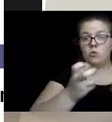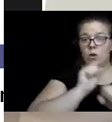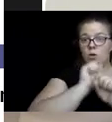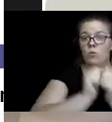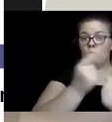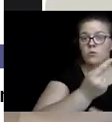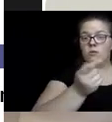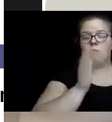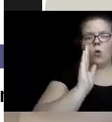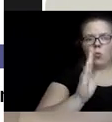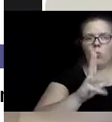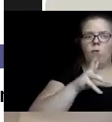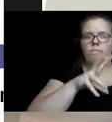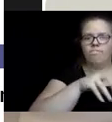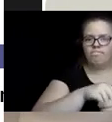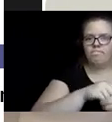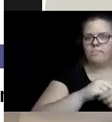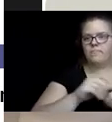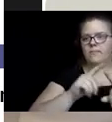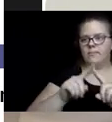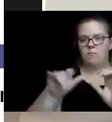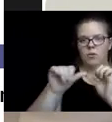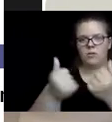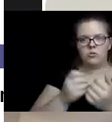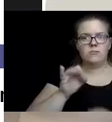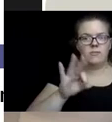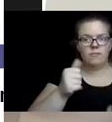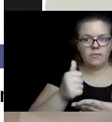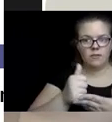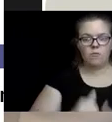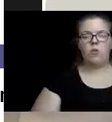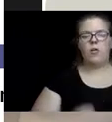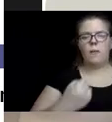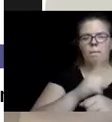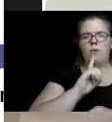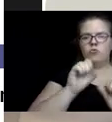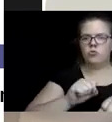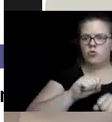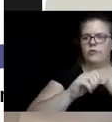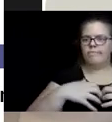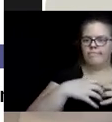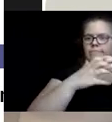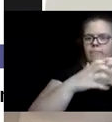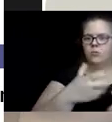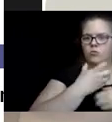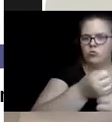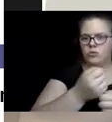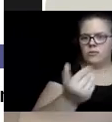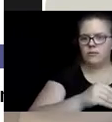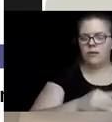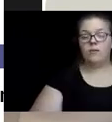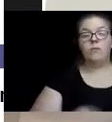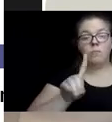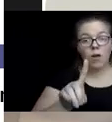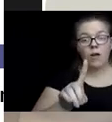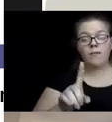some joint visits if that's something that's helpful, to make sure that you can start building trust. But one thing that's